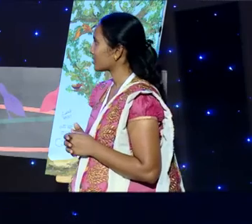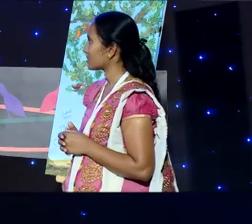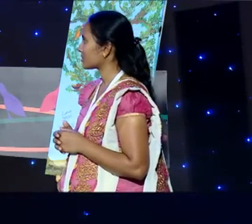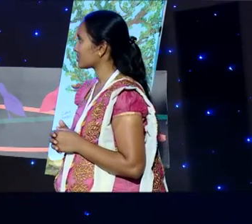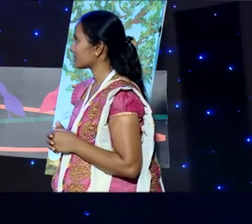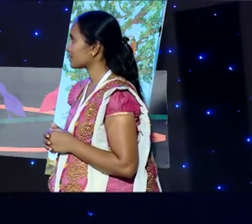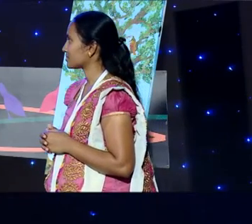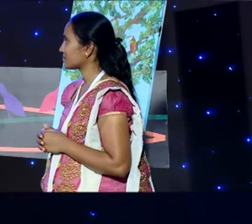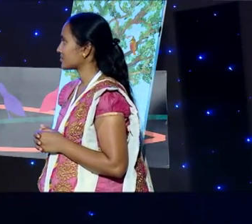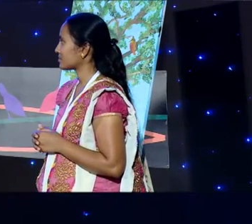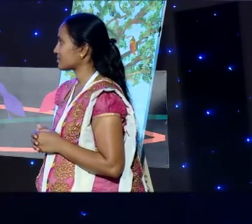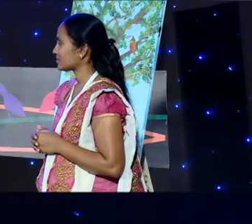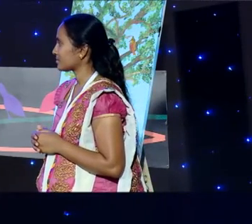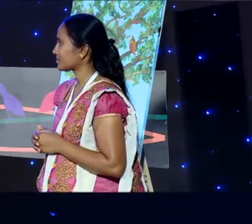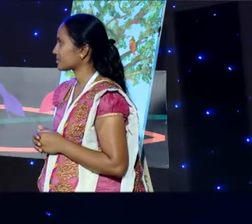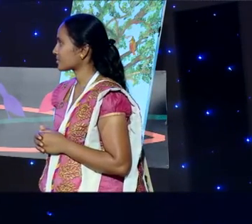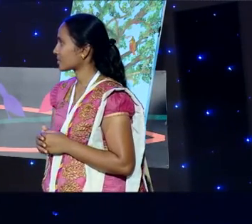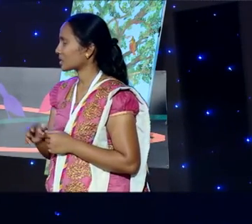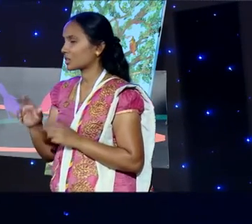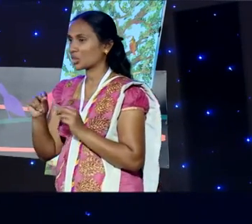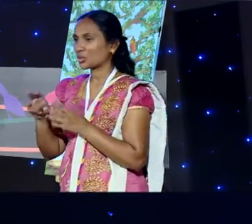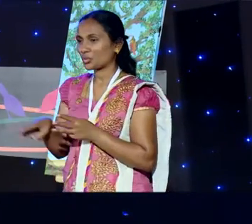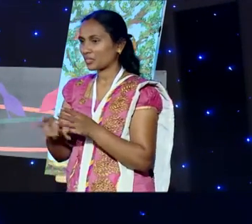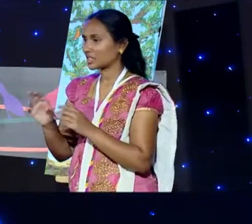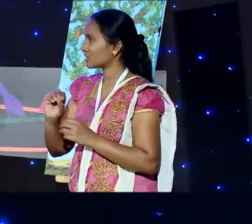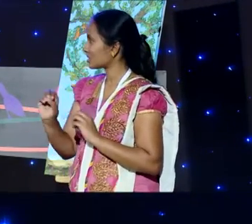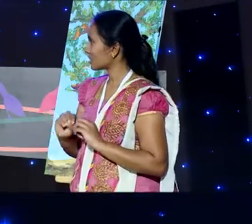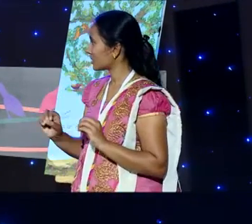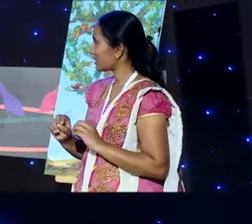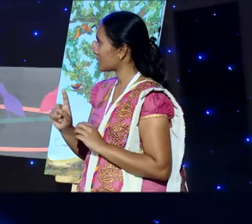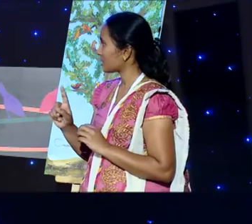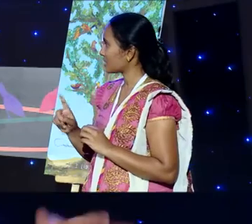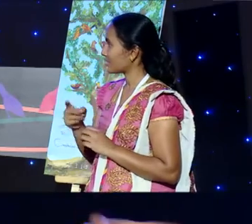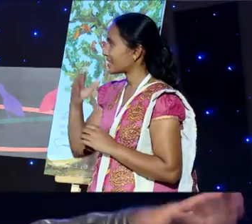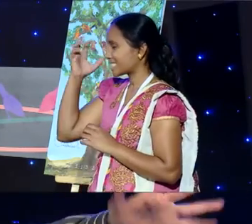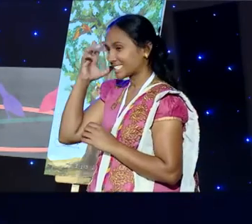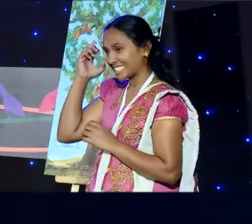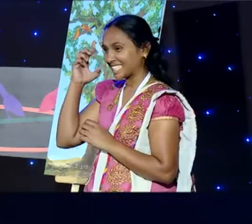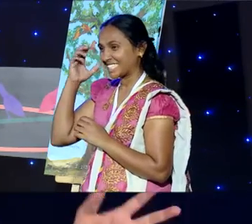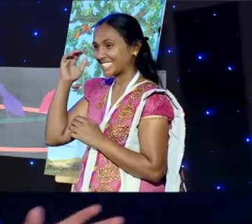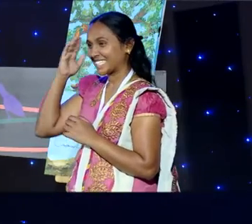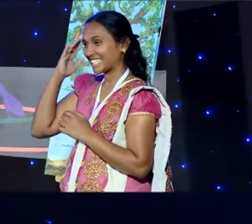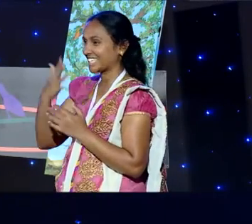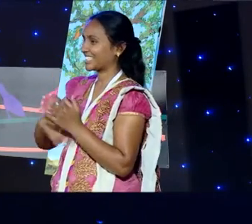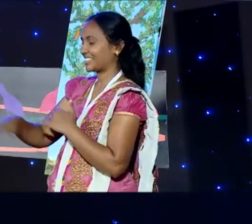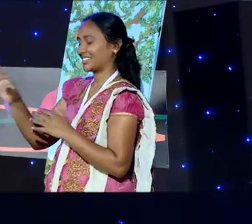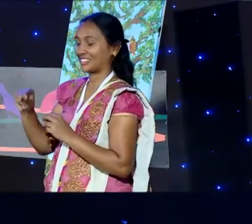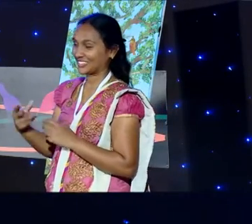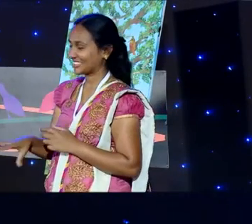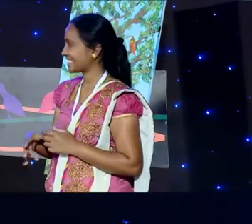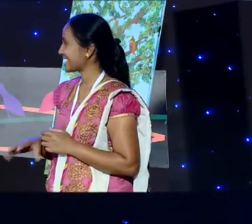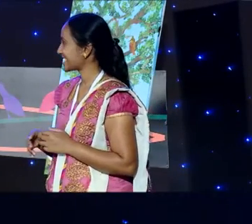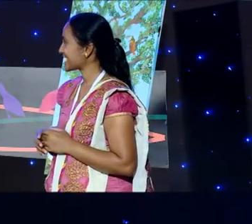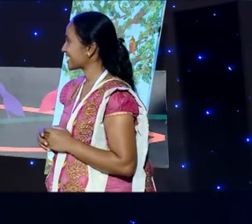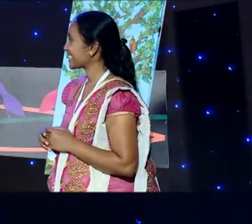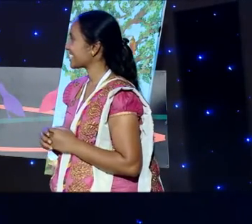not? Turns out it does. There was no research on this. First, they were like scratching their heads. They said, oh, these guys, whatever they're doing, you know. Now